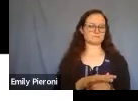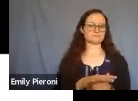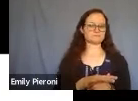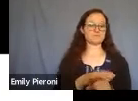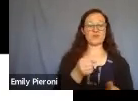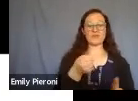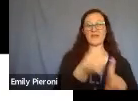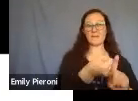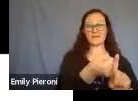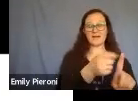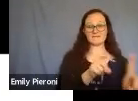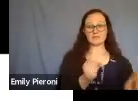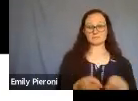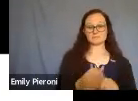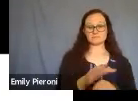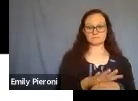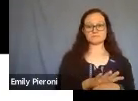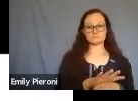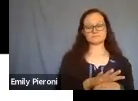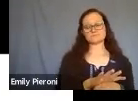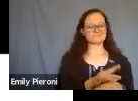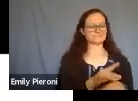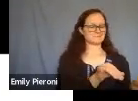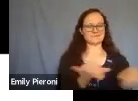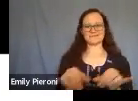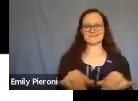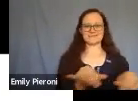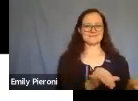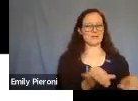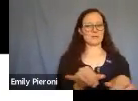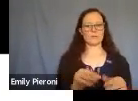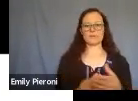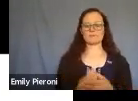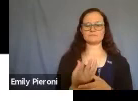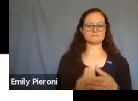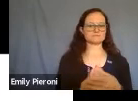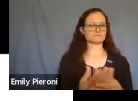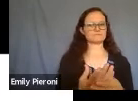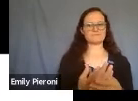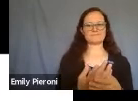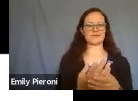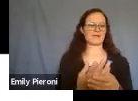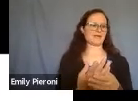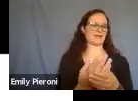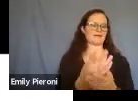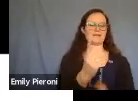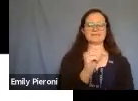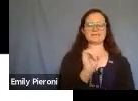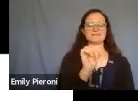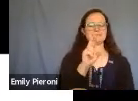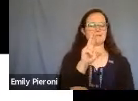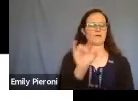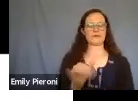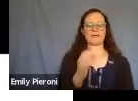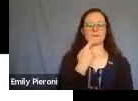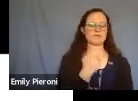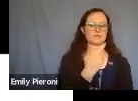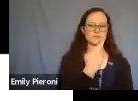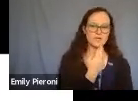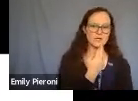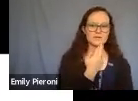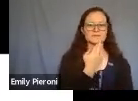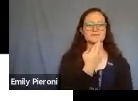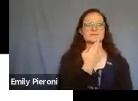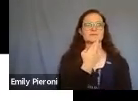on that one is just the forage part. Same thing with the alfalfa, it's just with the dairies, as the restaurants and the retail and the food